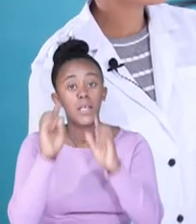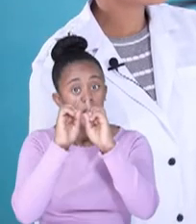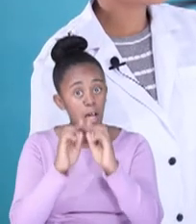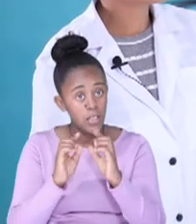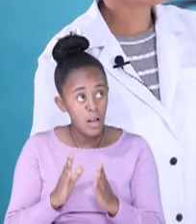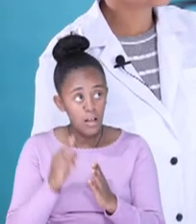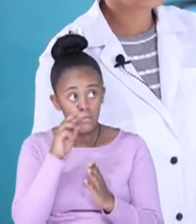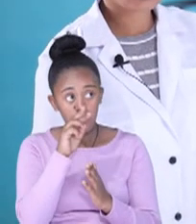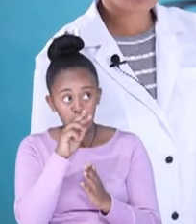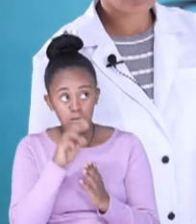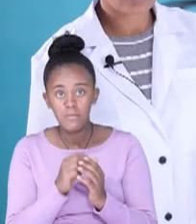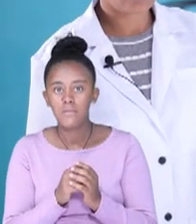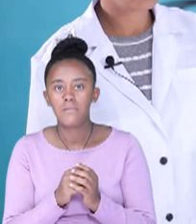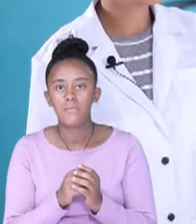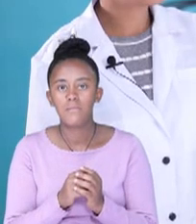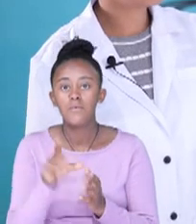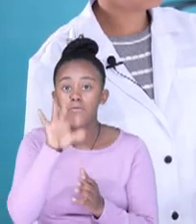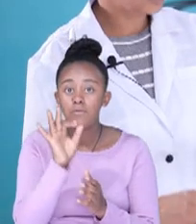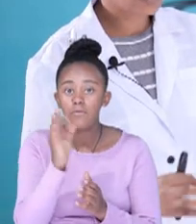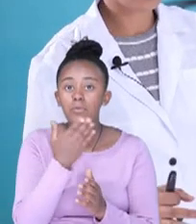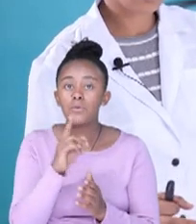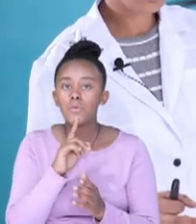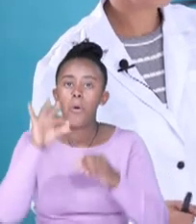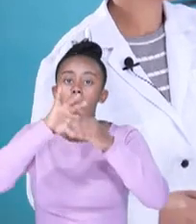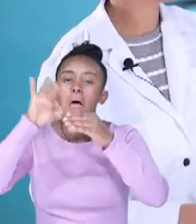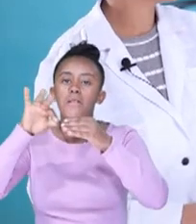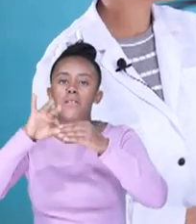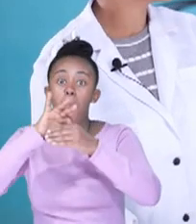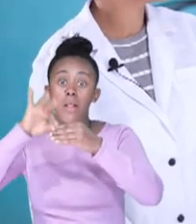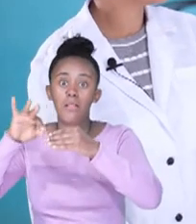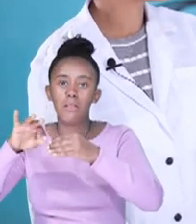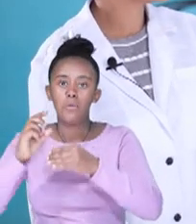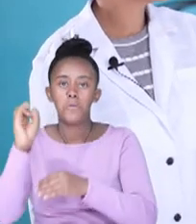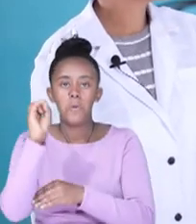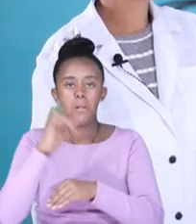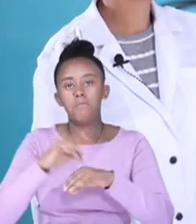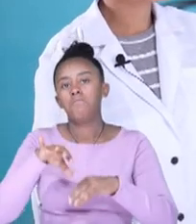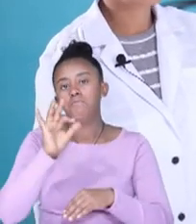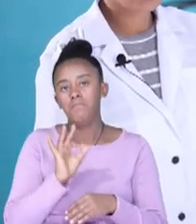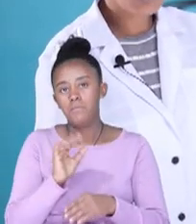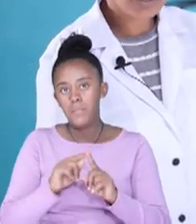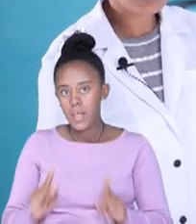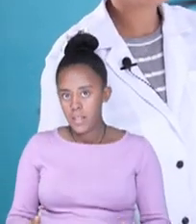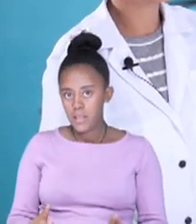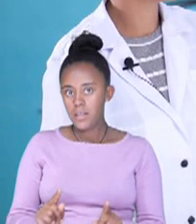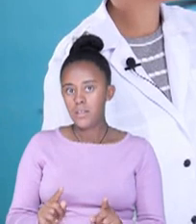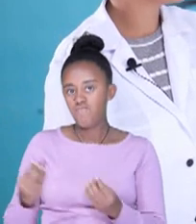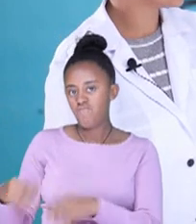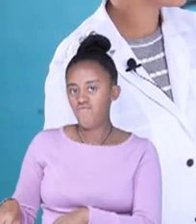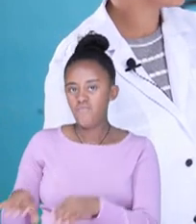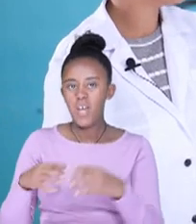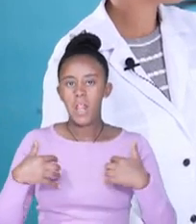Structurally, these organelles are found in plant cell. They are found in plant cell, but they are absent